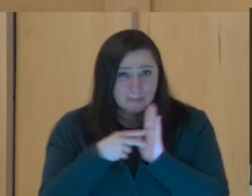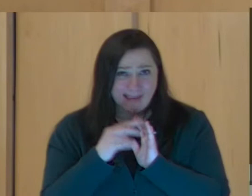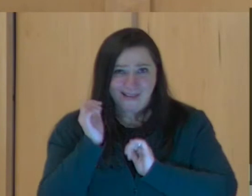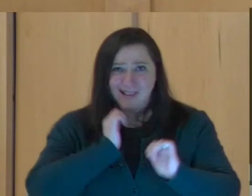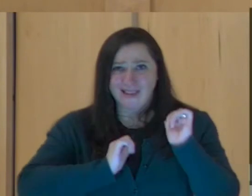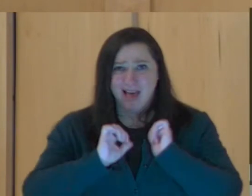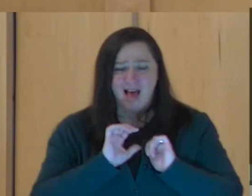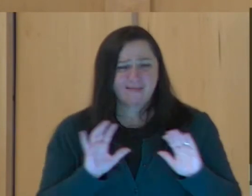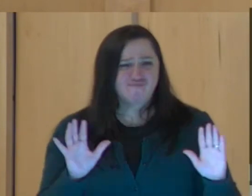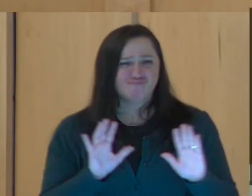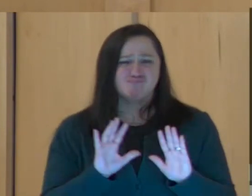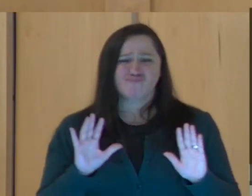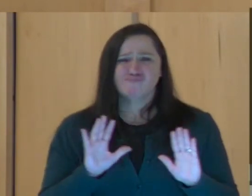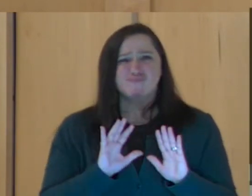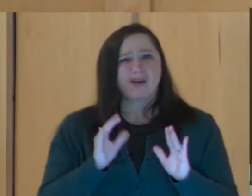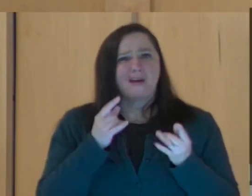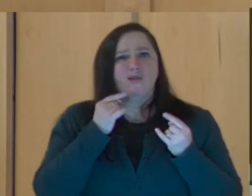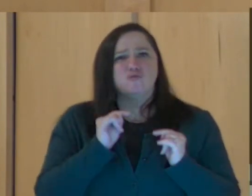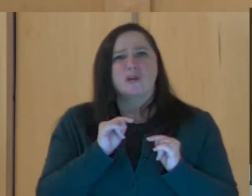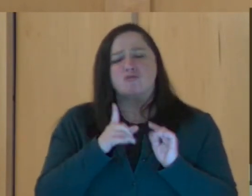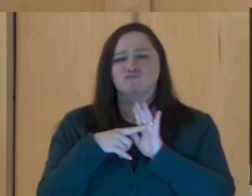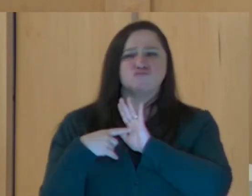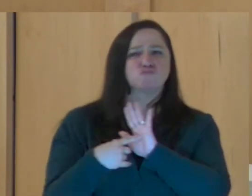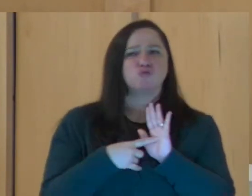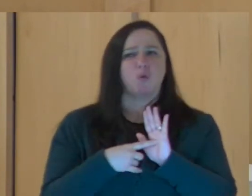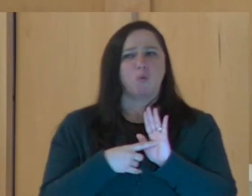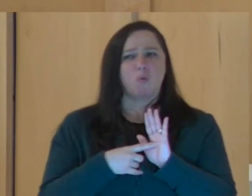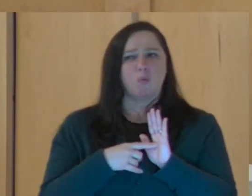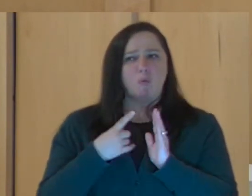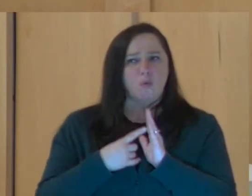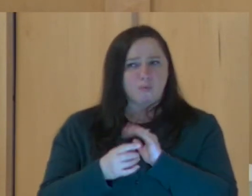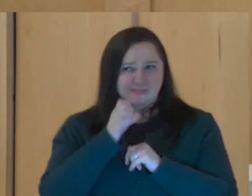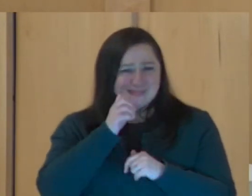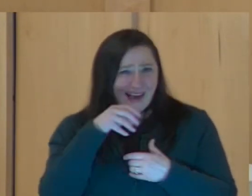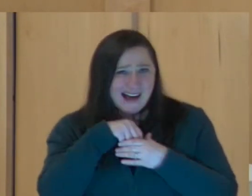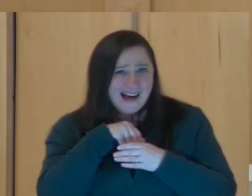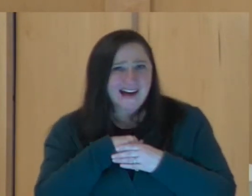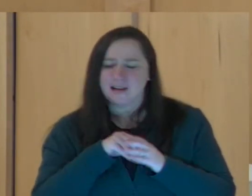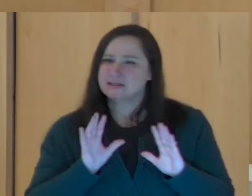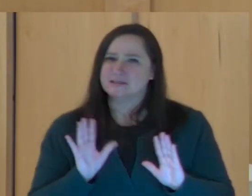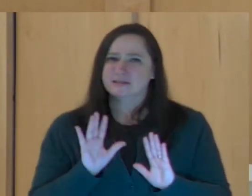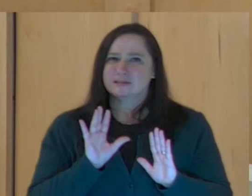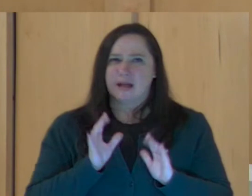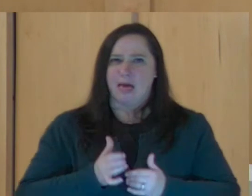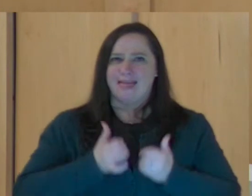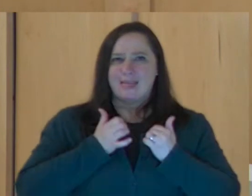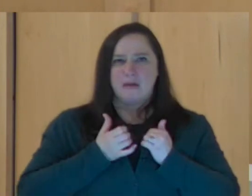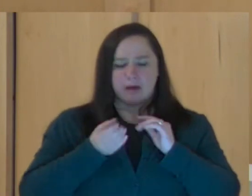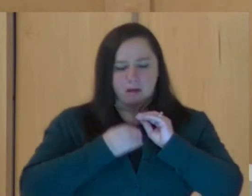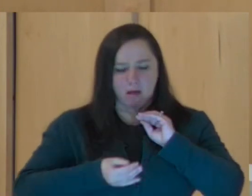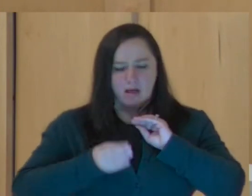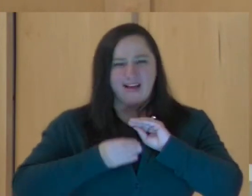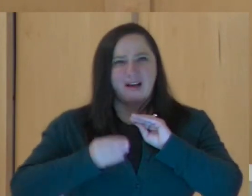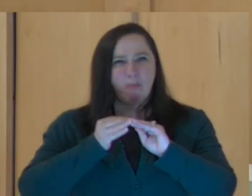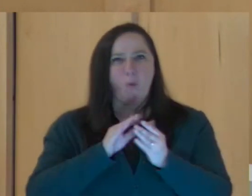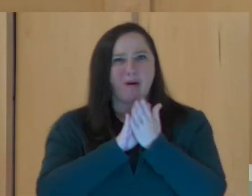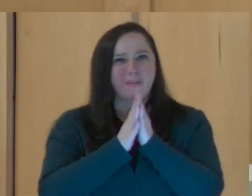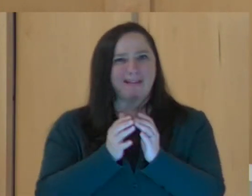not trying to be something that you're not. Instead, it's actually living more and more to be what God has made you in